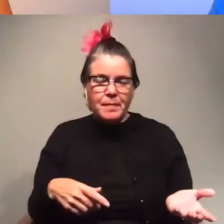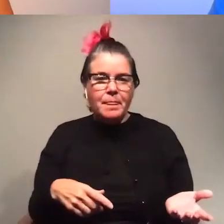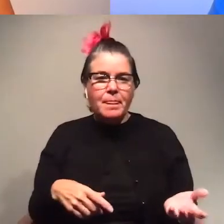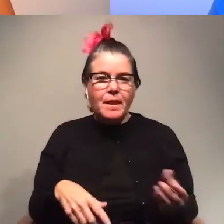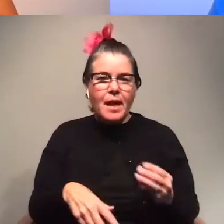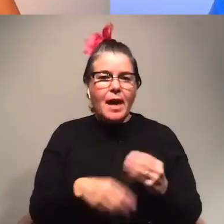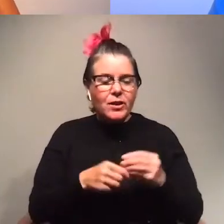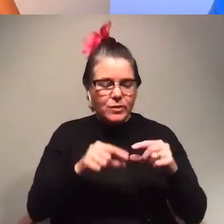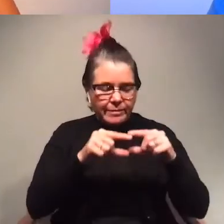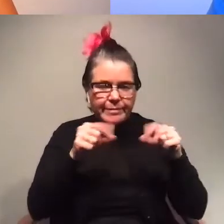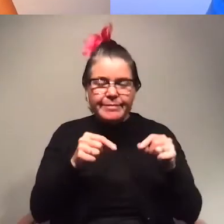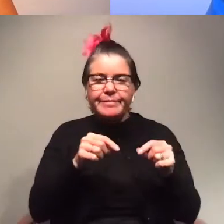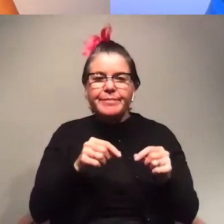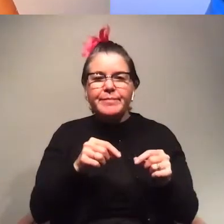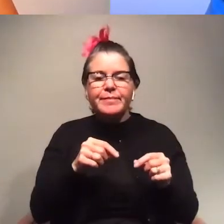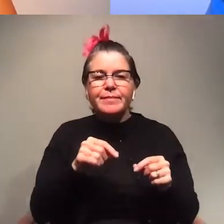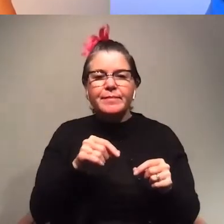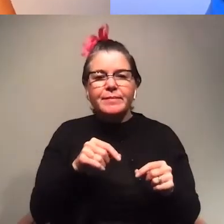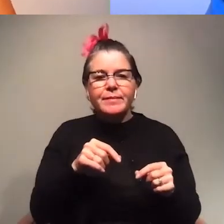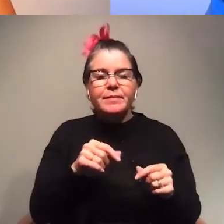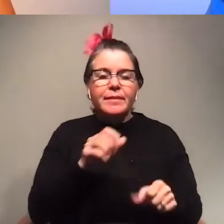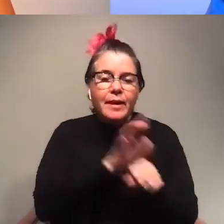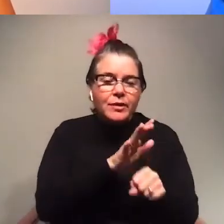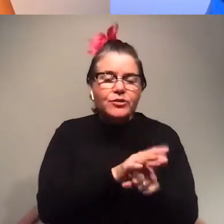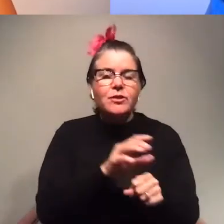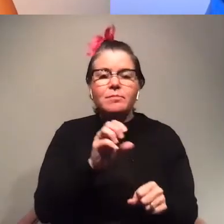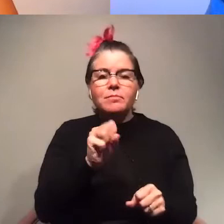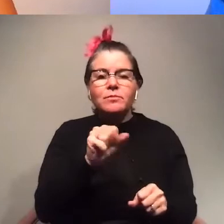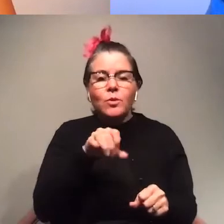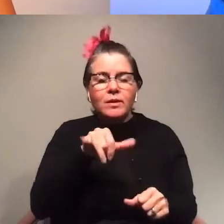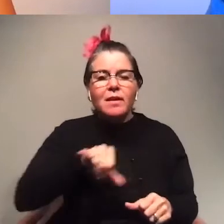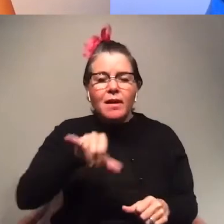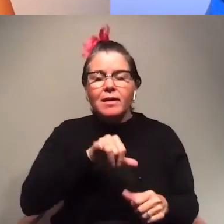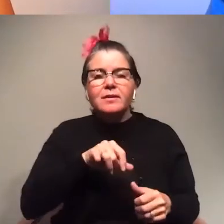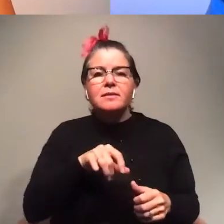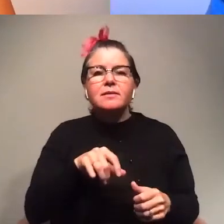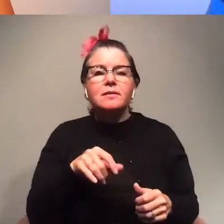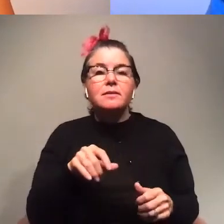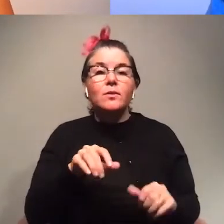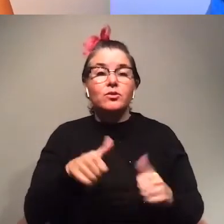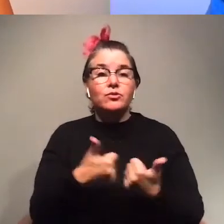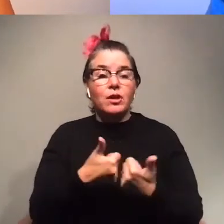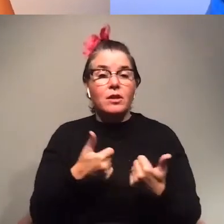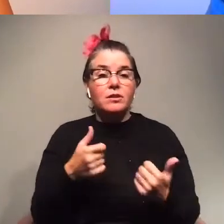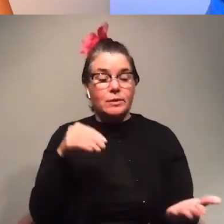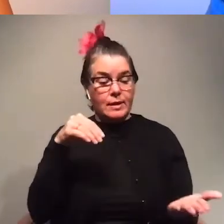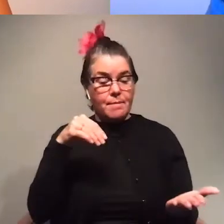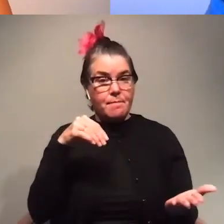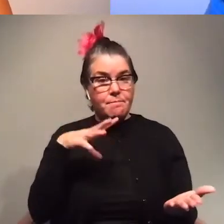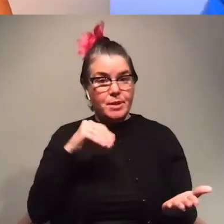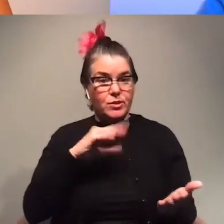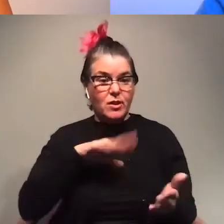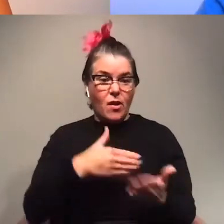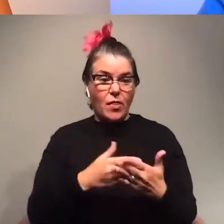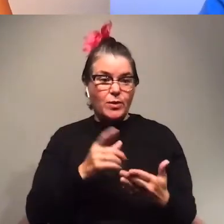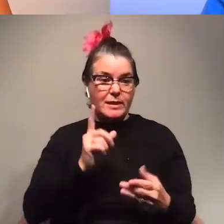little packets of, like ketchup or soy sauce? Like maybe doing the challenge where you take a picture of all of the